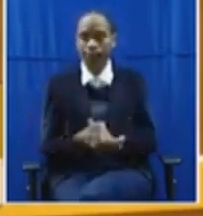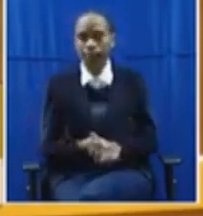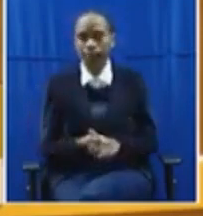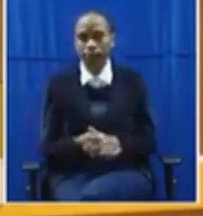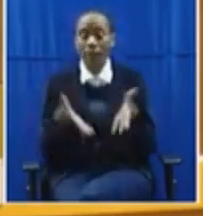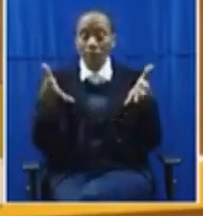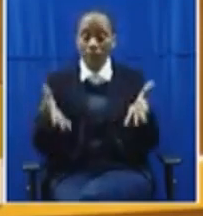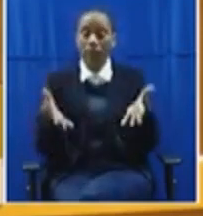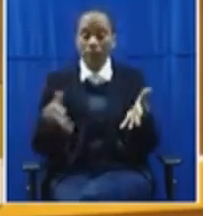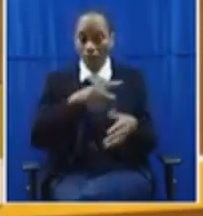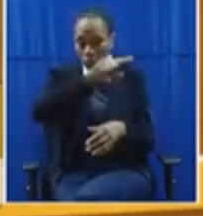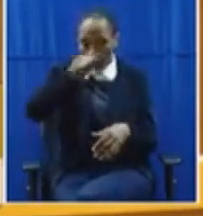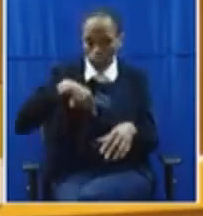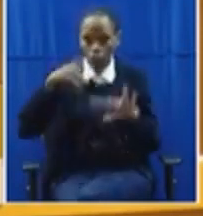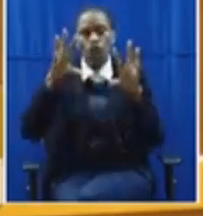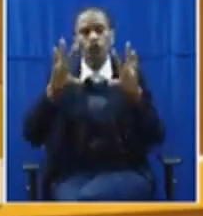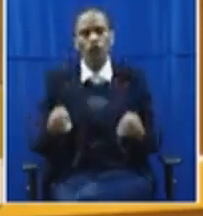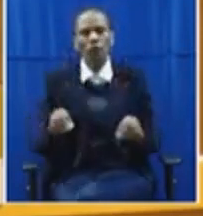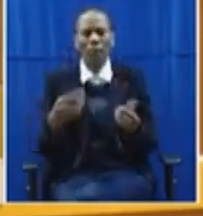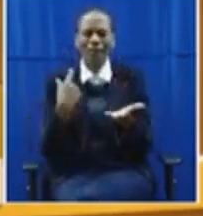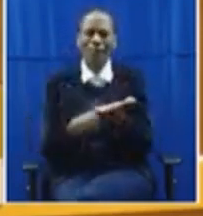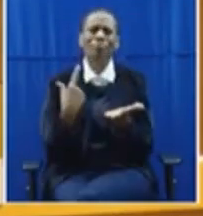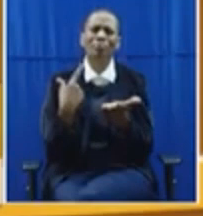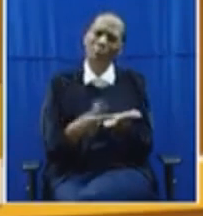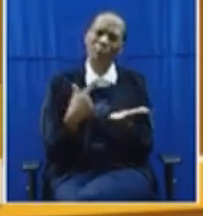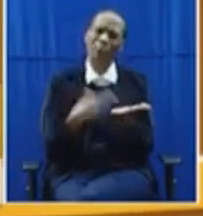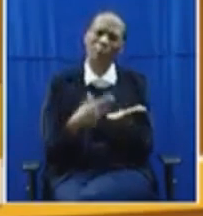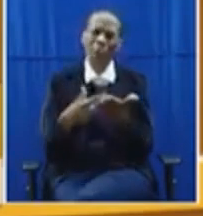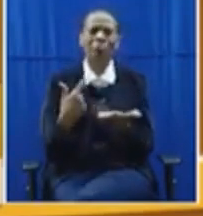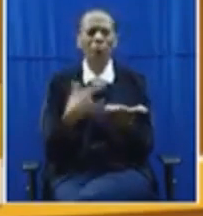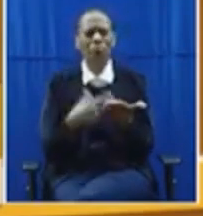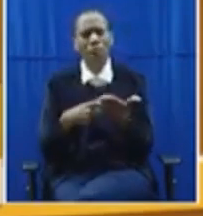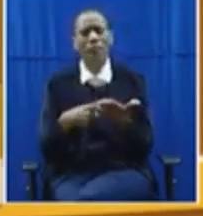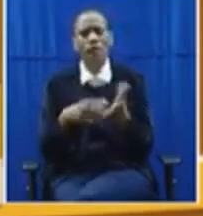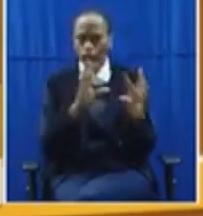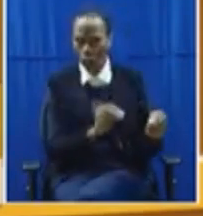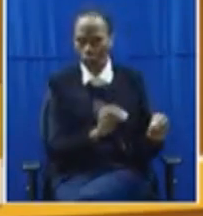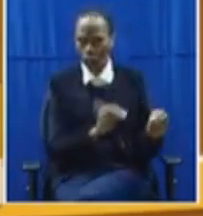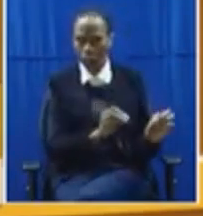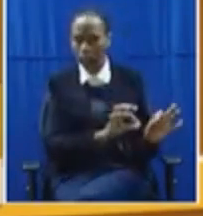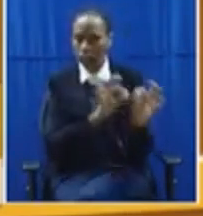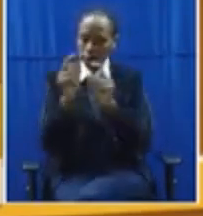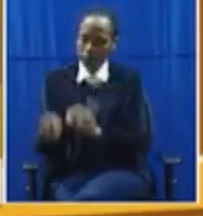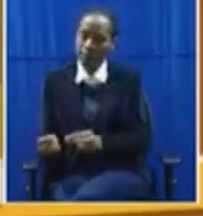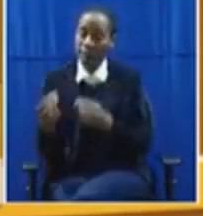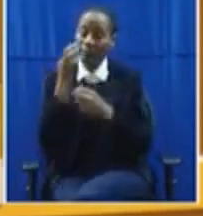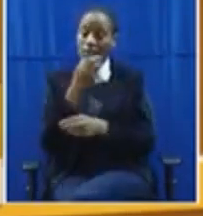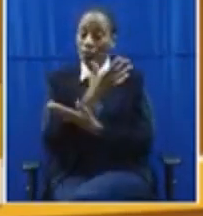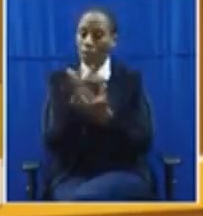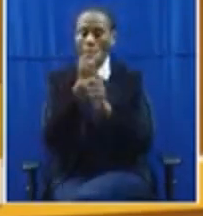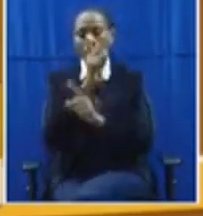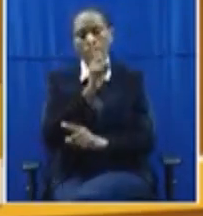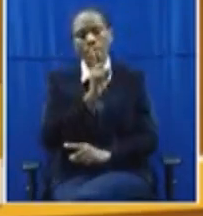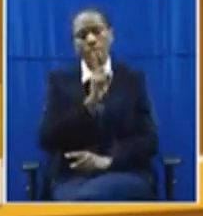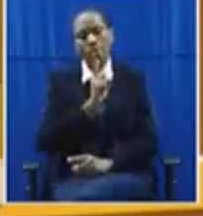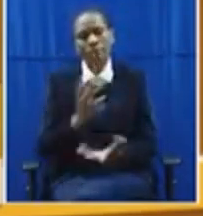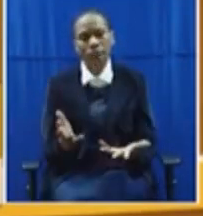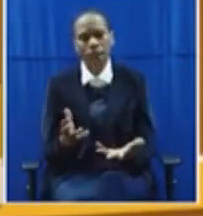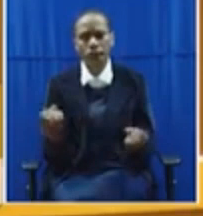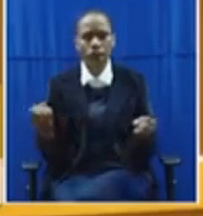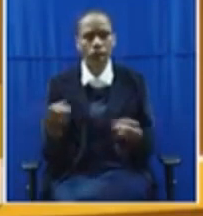Now we must stop the rhythm of the debate and call ourselves to quiet. It is amazing to